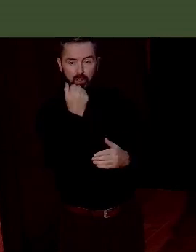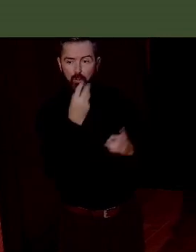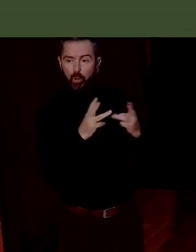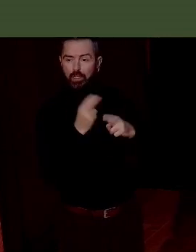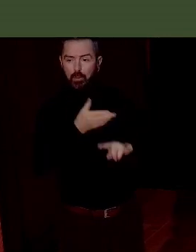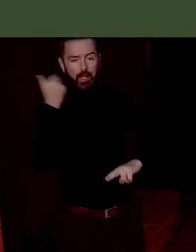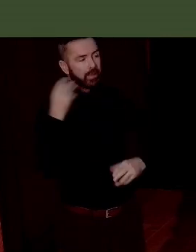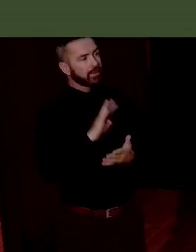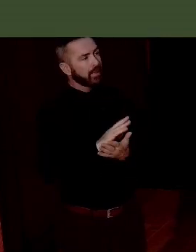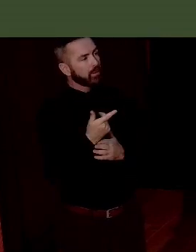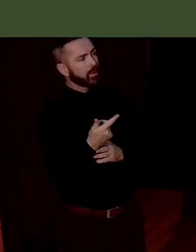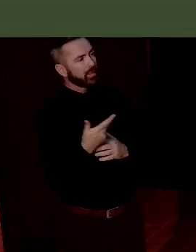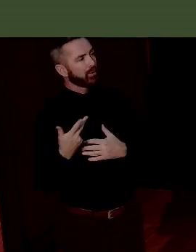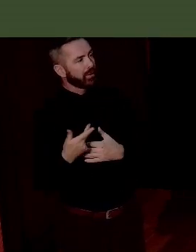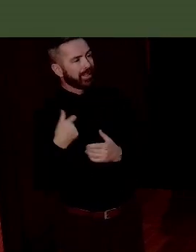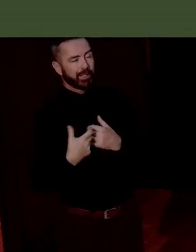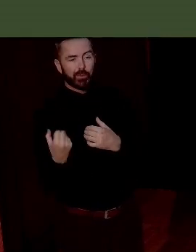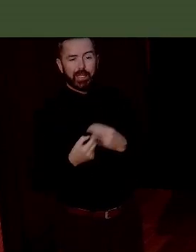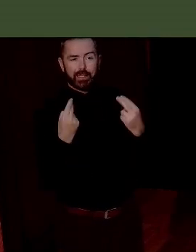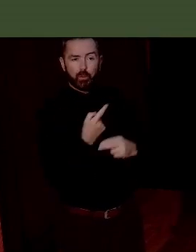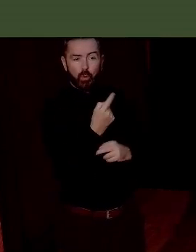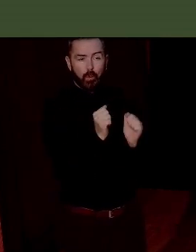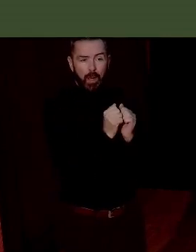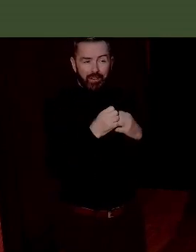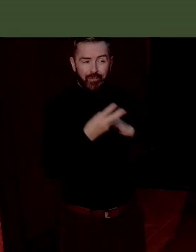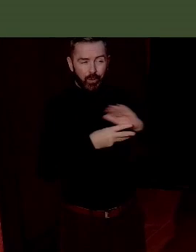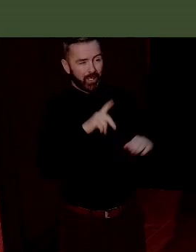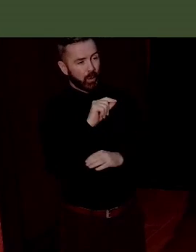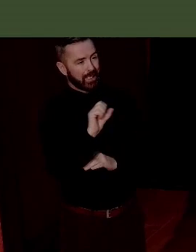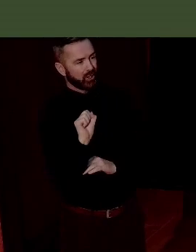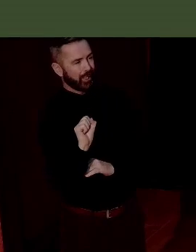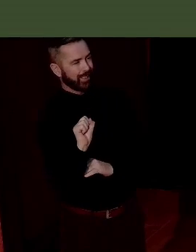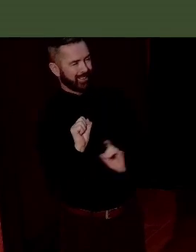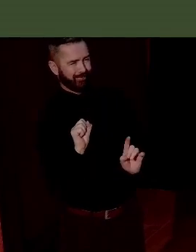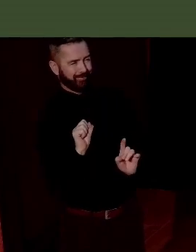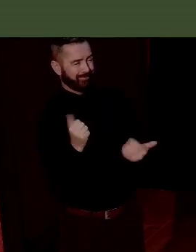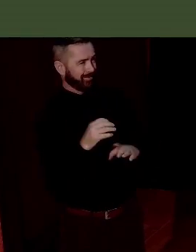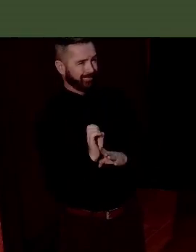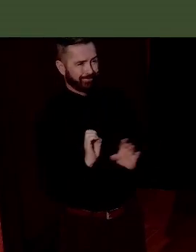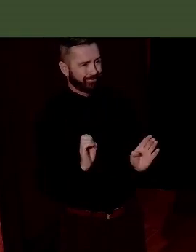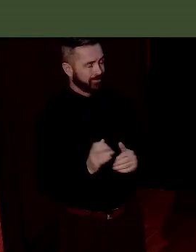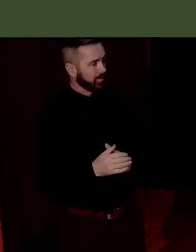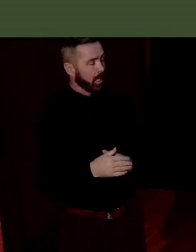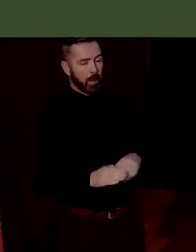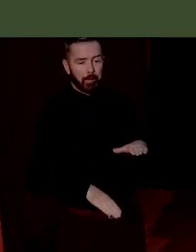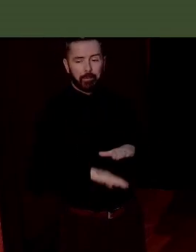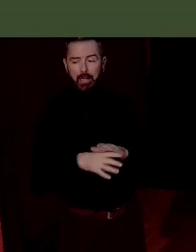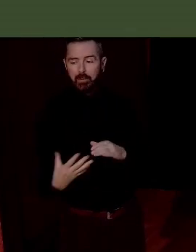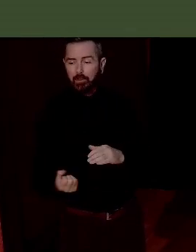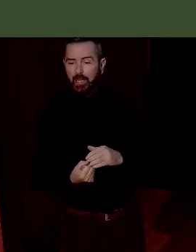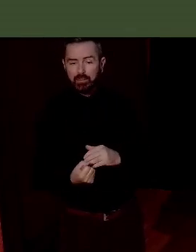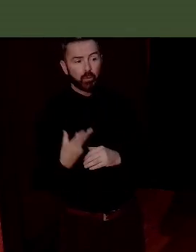out in 1923 that the pensioner needed a pound a week to survive, 20 shillings. And the pension would, a maximum